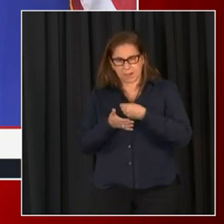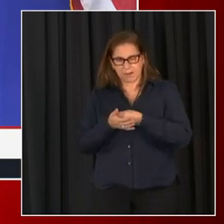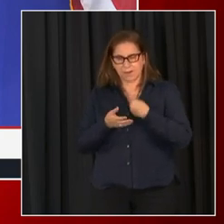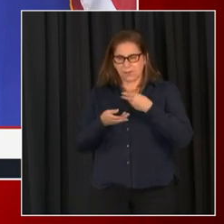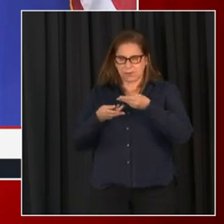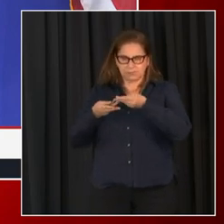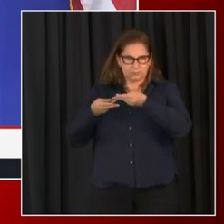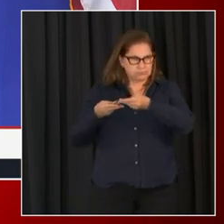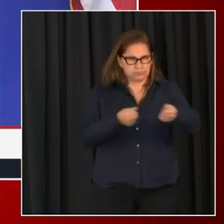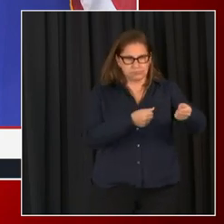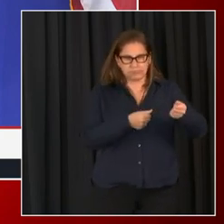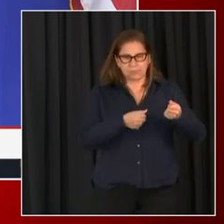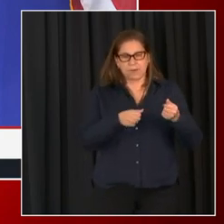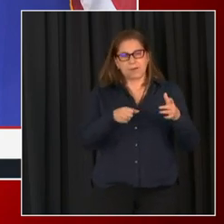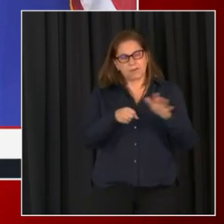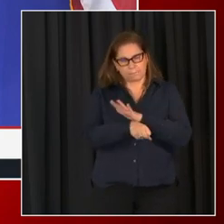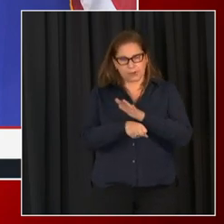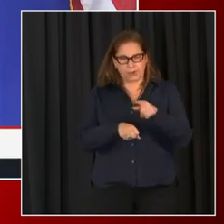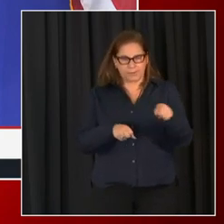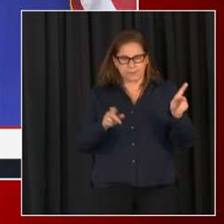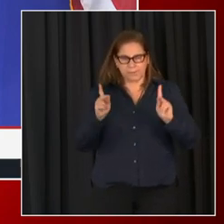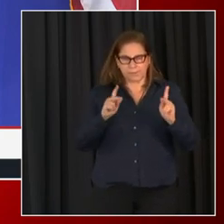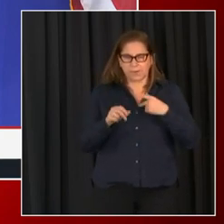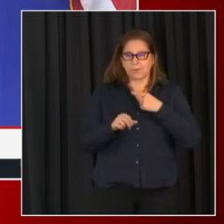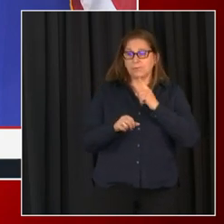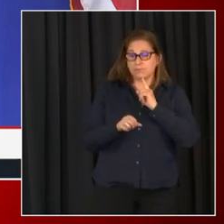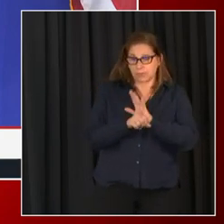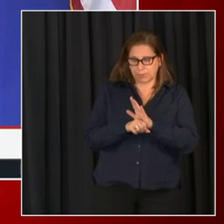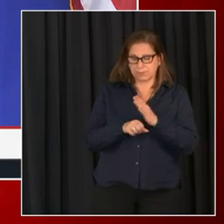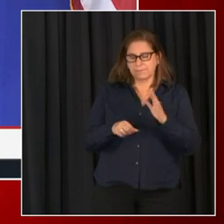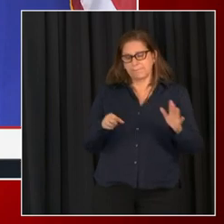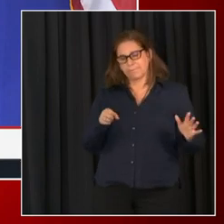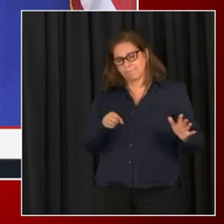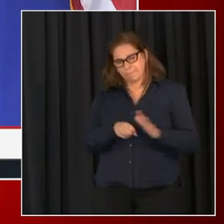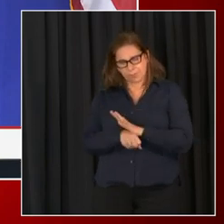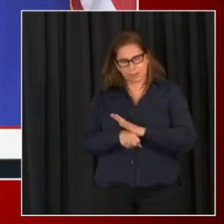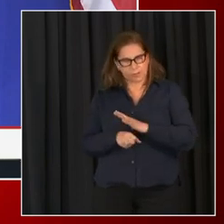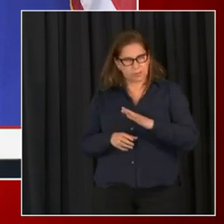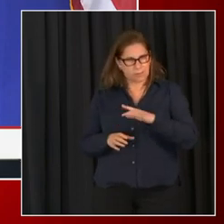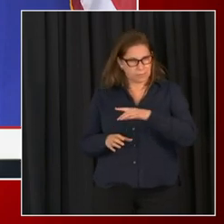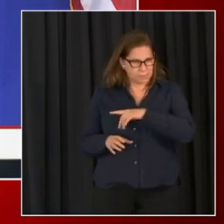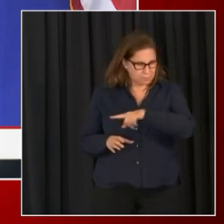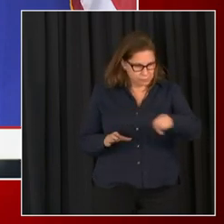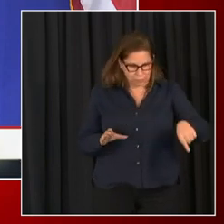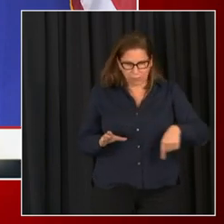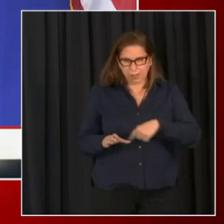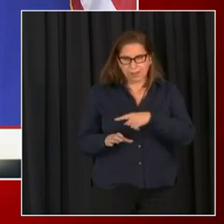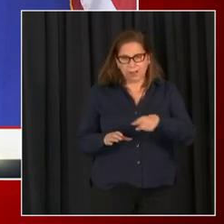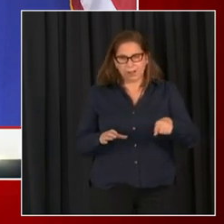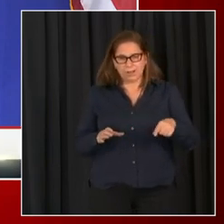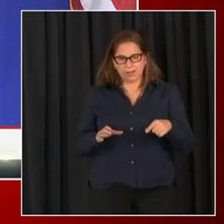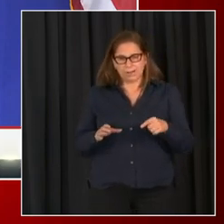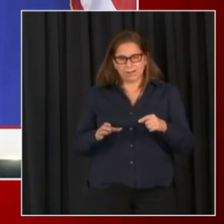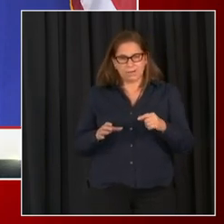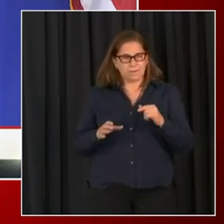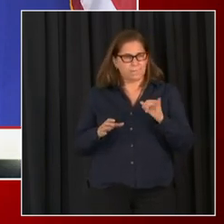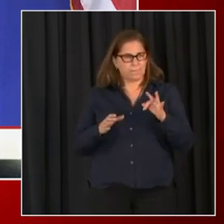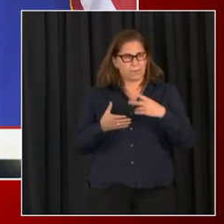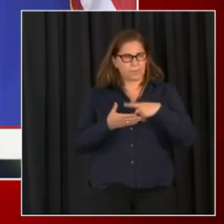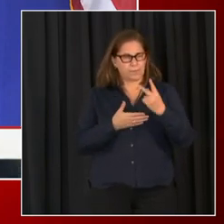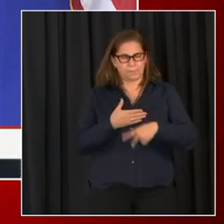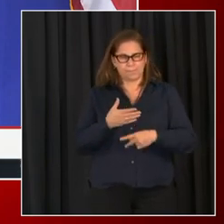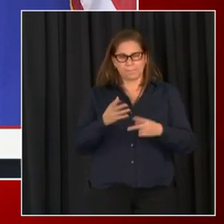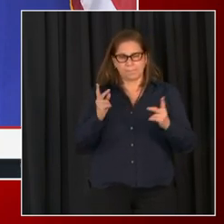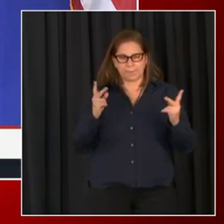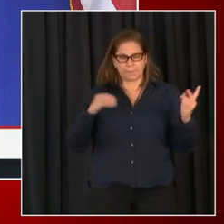our jurisdiction, doing other things. So expanding the benefits that people had, investing in other things that